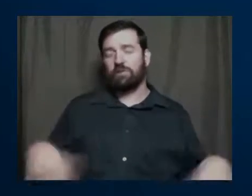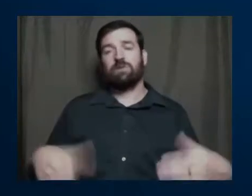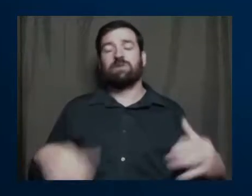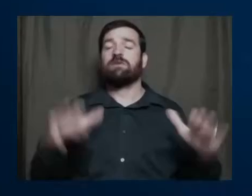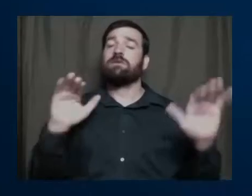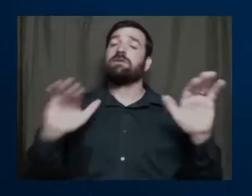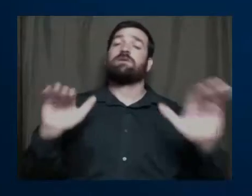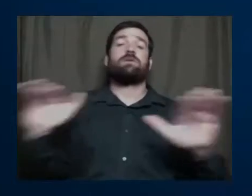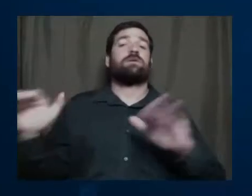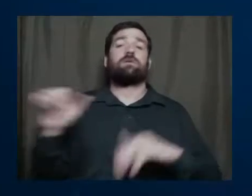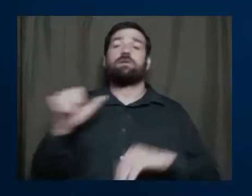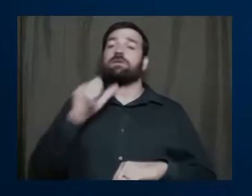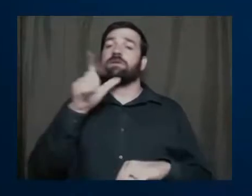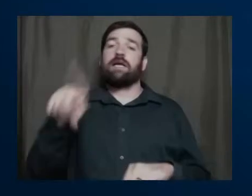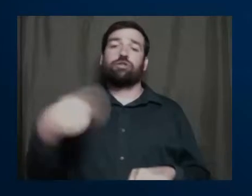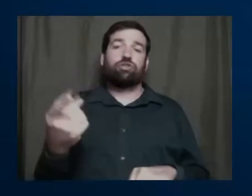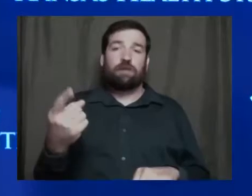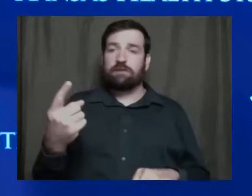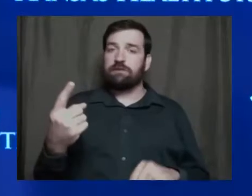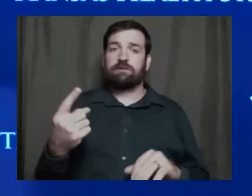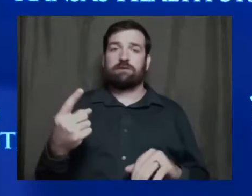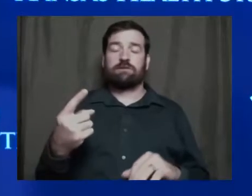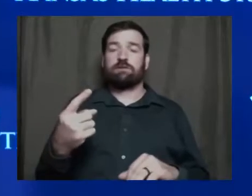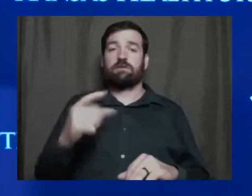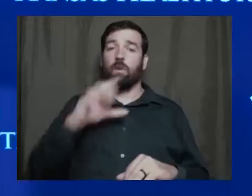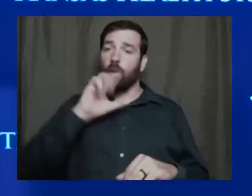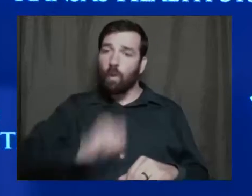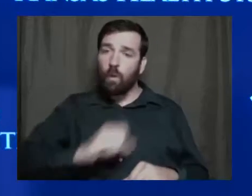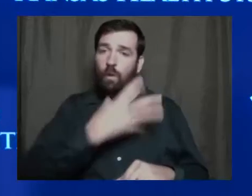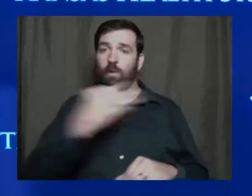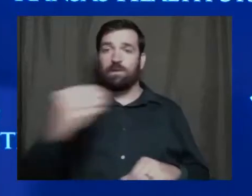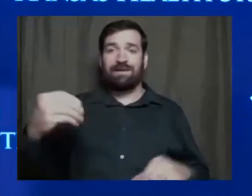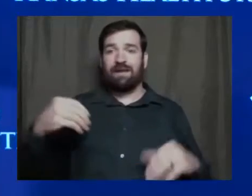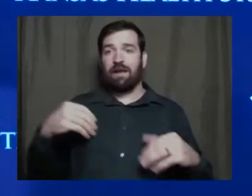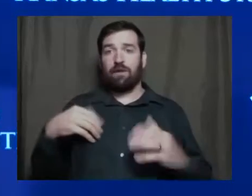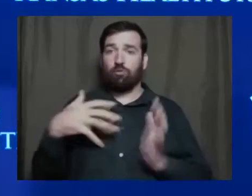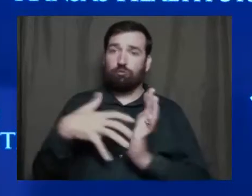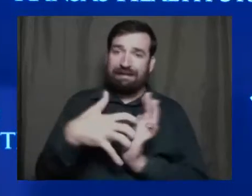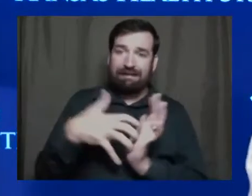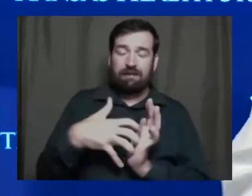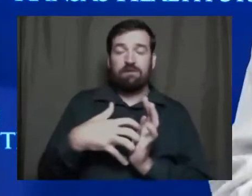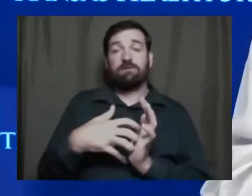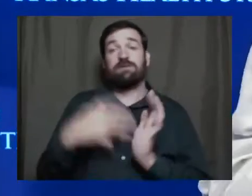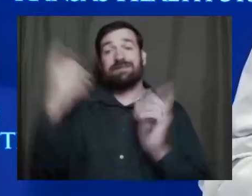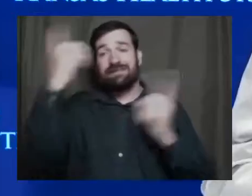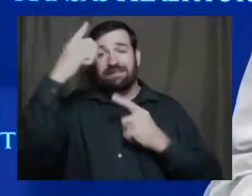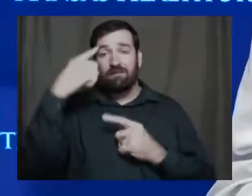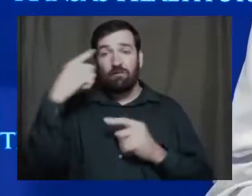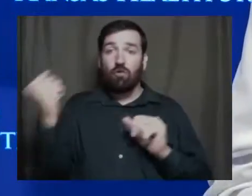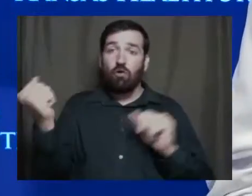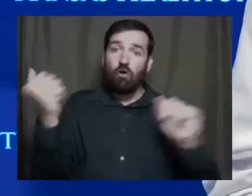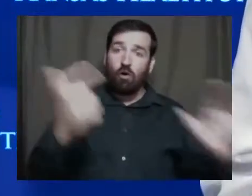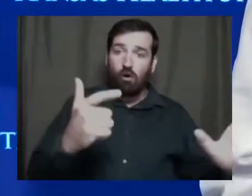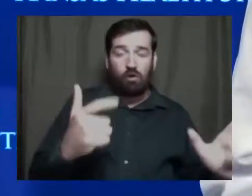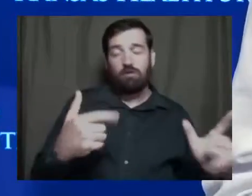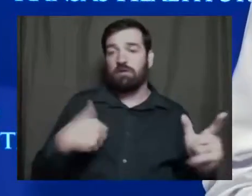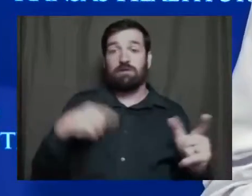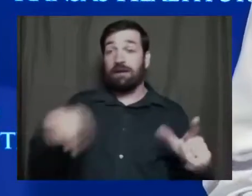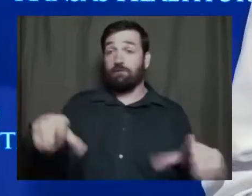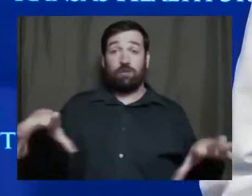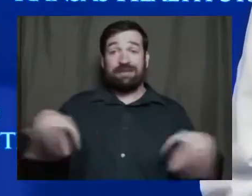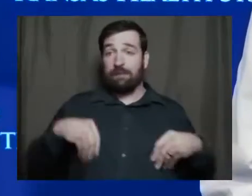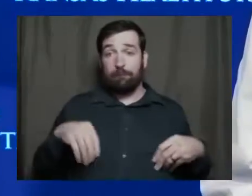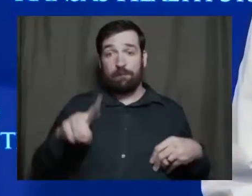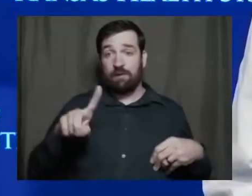not just a case of the old and the infirmed, right? This is a disease of all of us, and we just have to accept that the Delta variant is